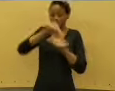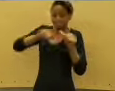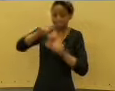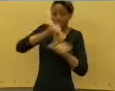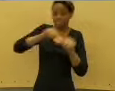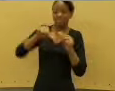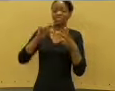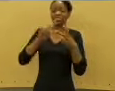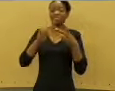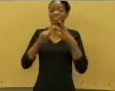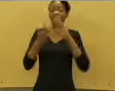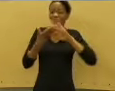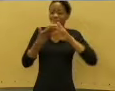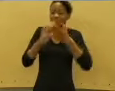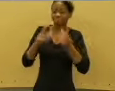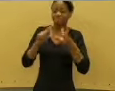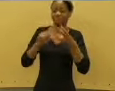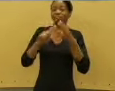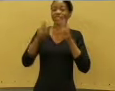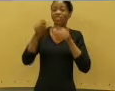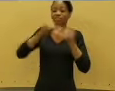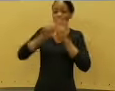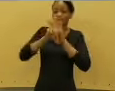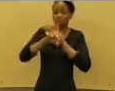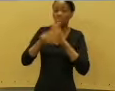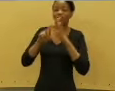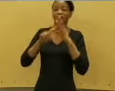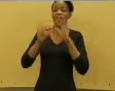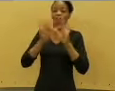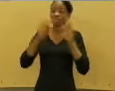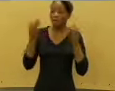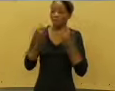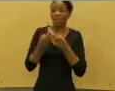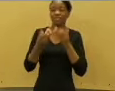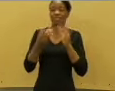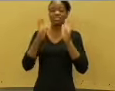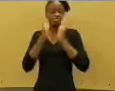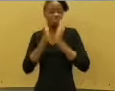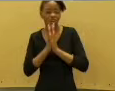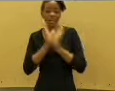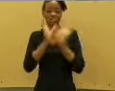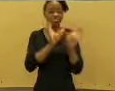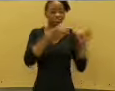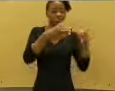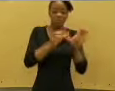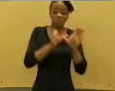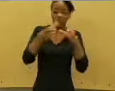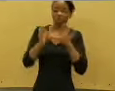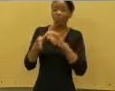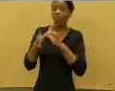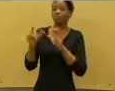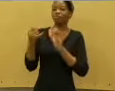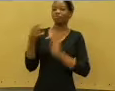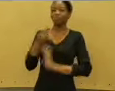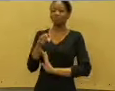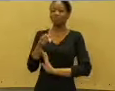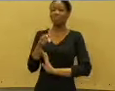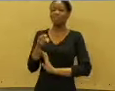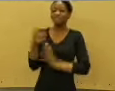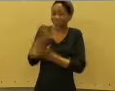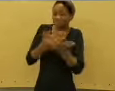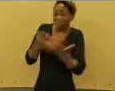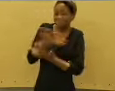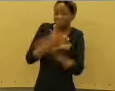institutions, the media, our families, the church, the groups we're into, the chat box we're into, hey, WhatsApp as well,